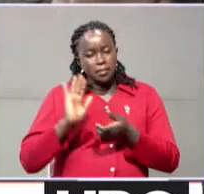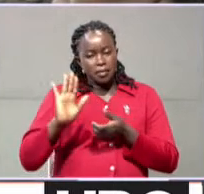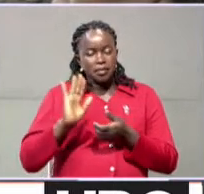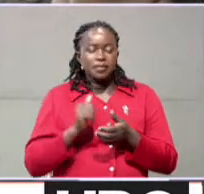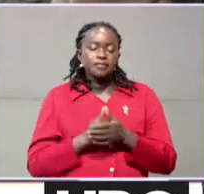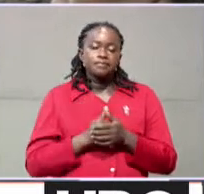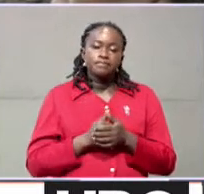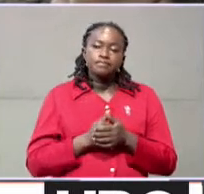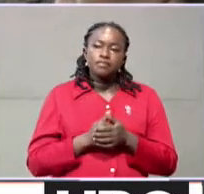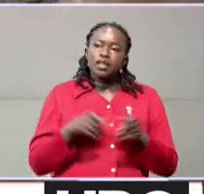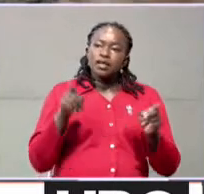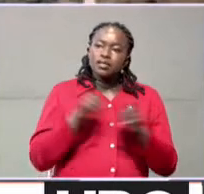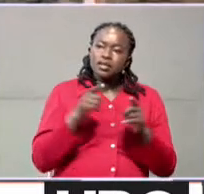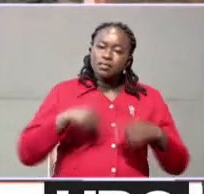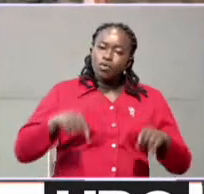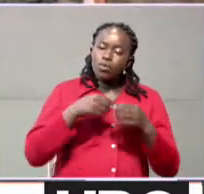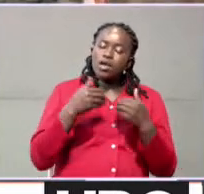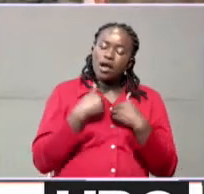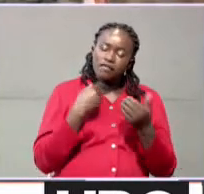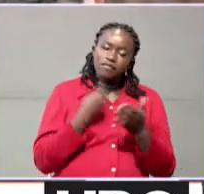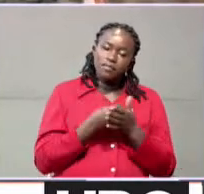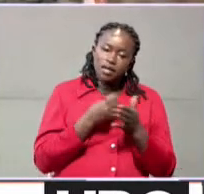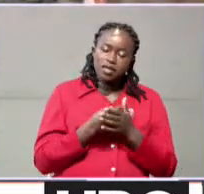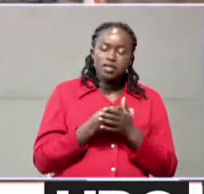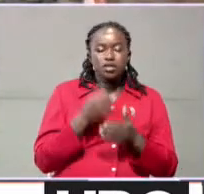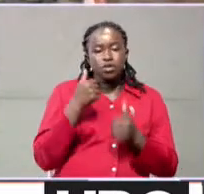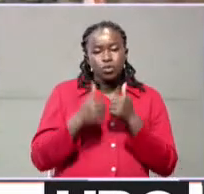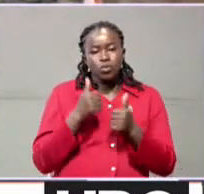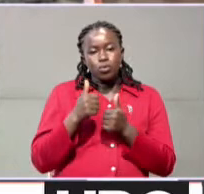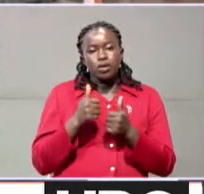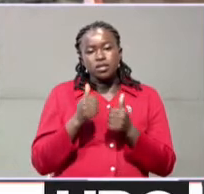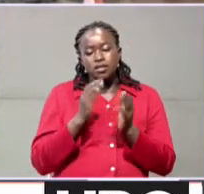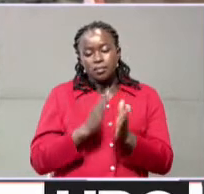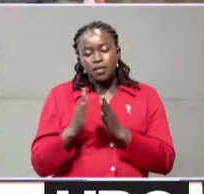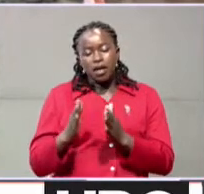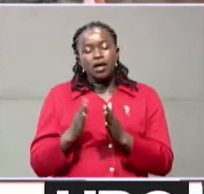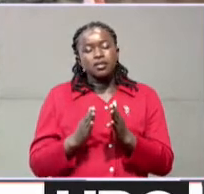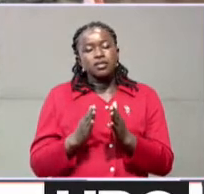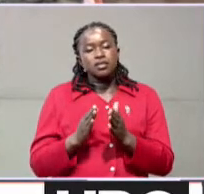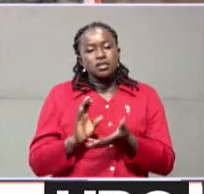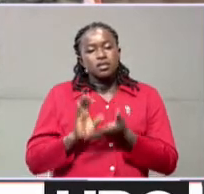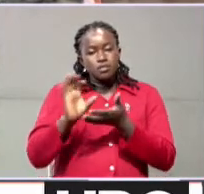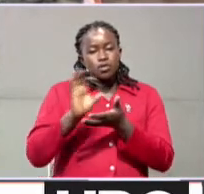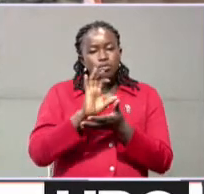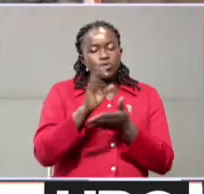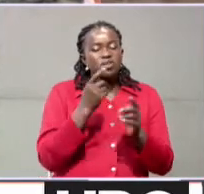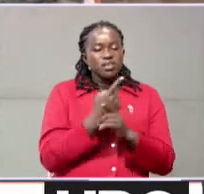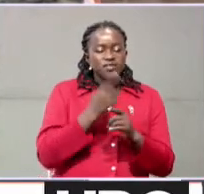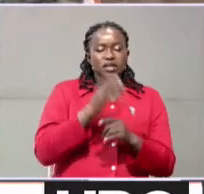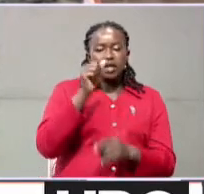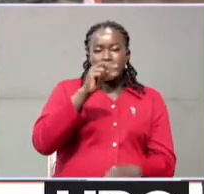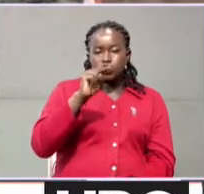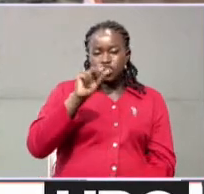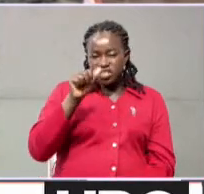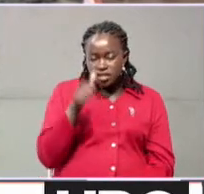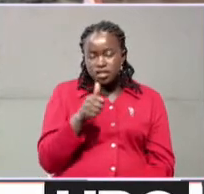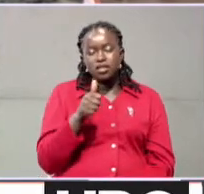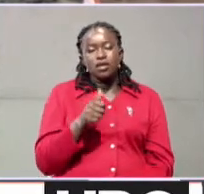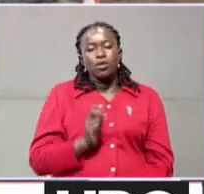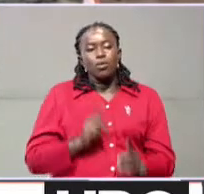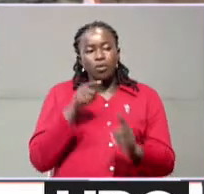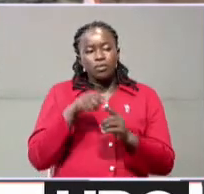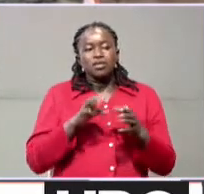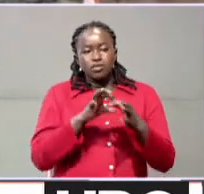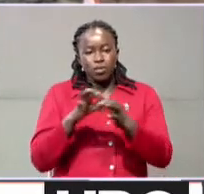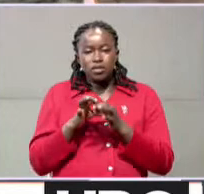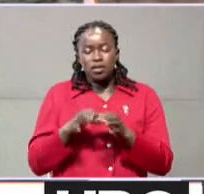now we also have money that was appropriated to various agencies uh for purposes of coordinating